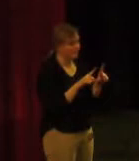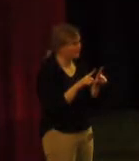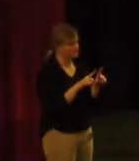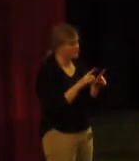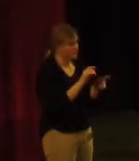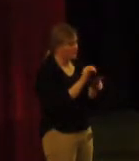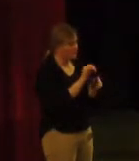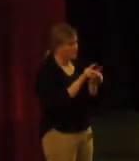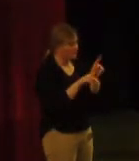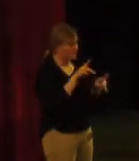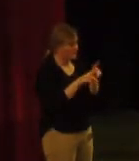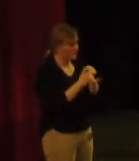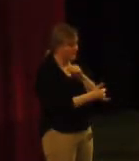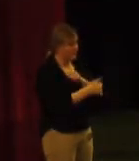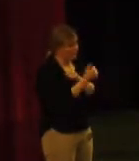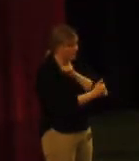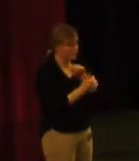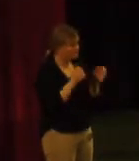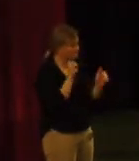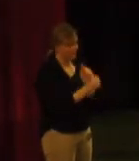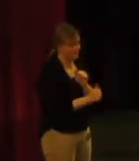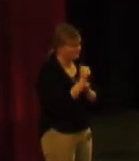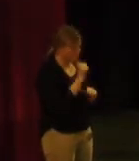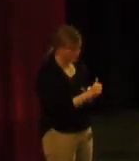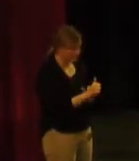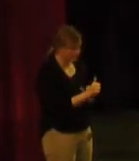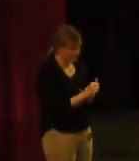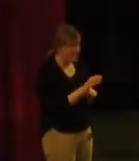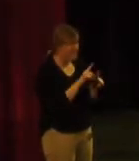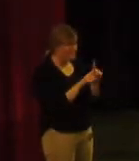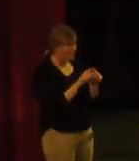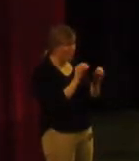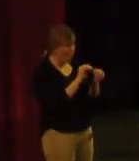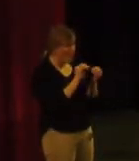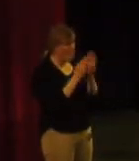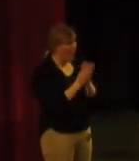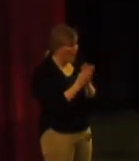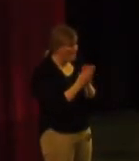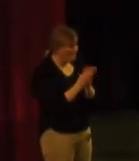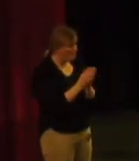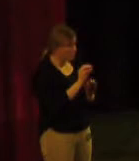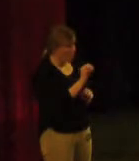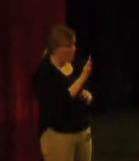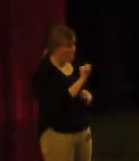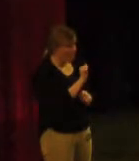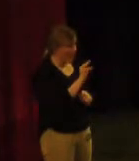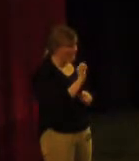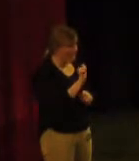immigration bill passed. President Obama was thinking about doing that, and he